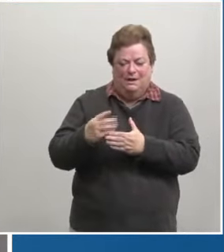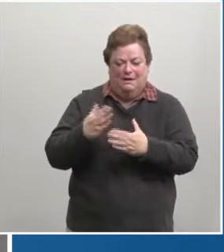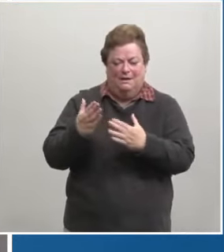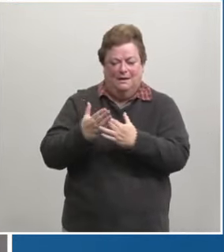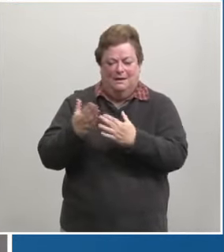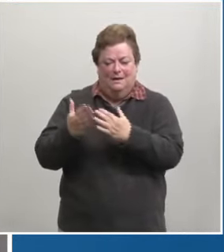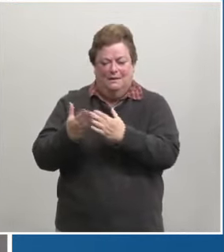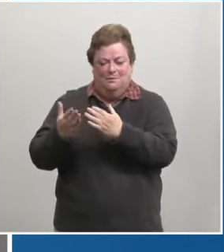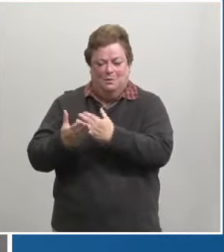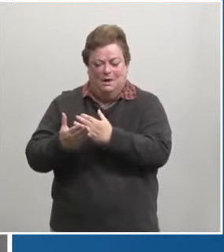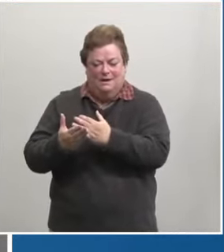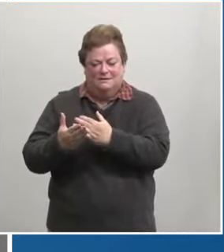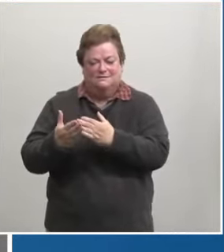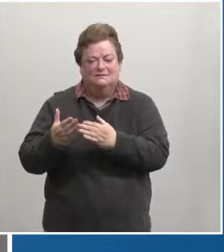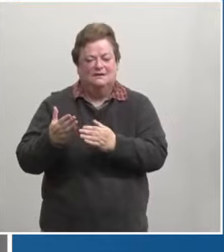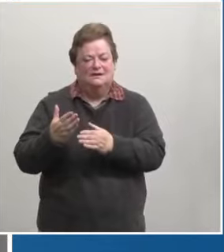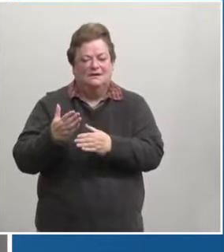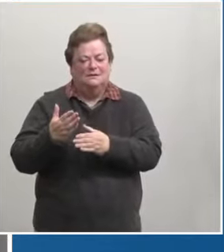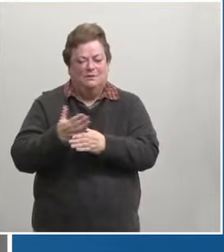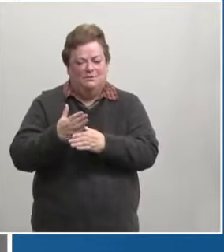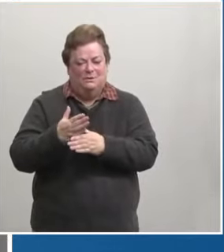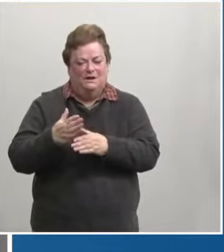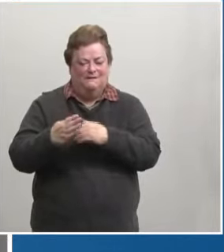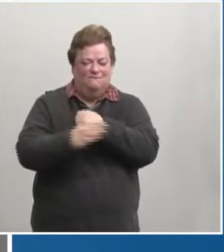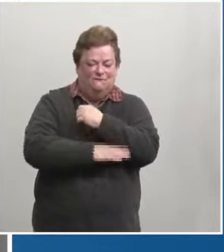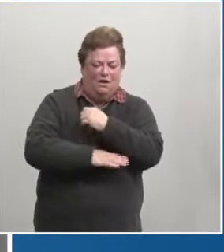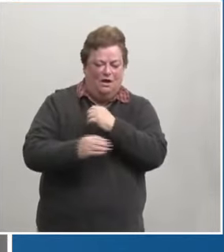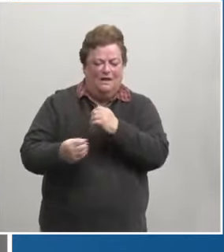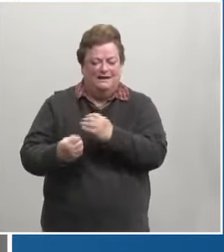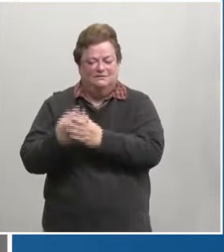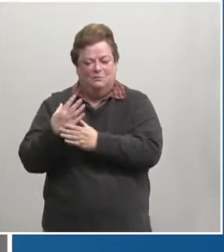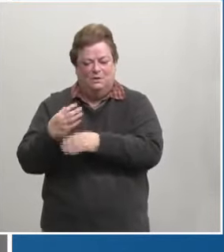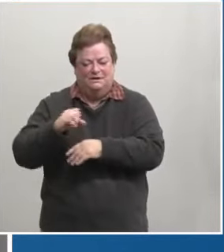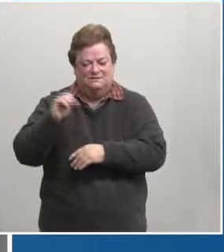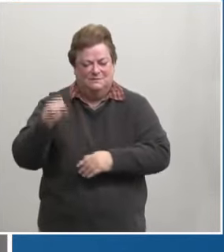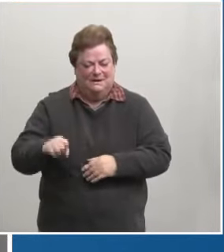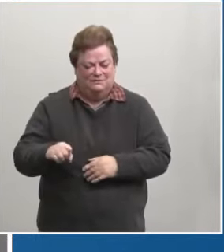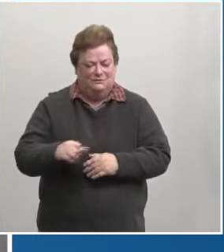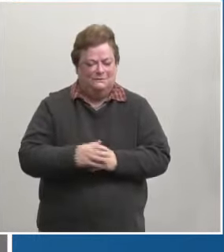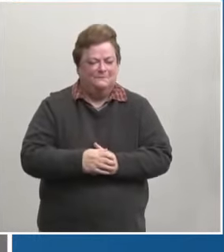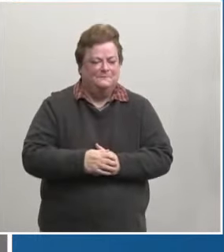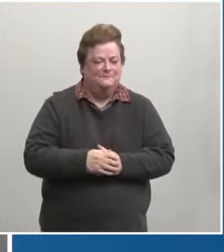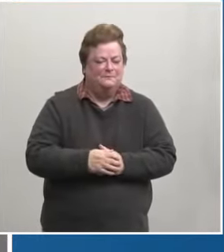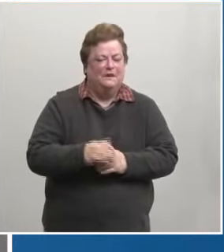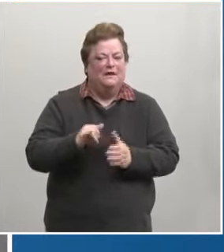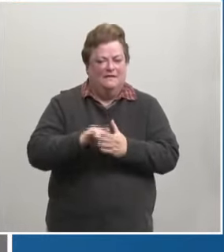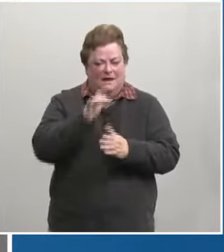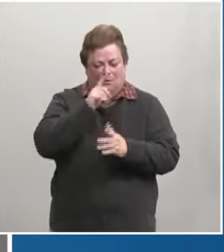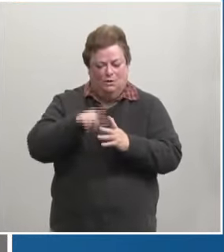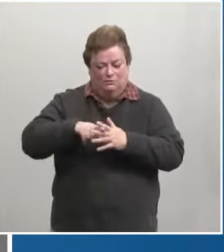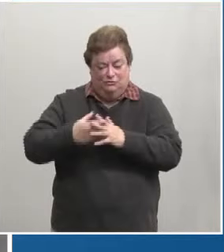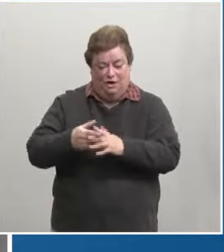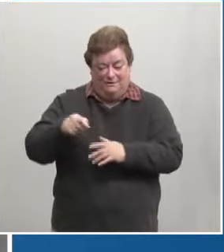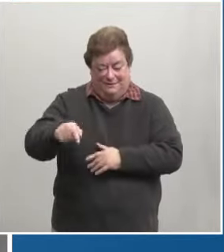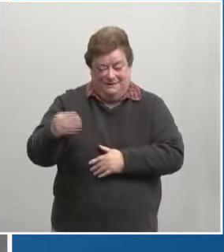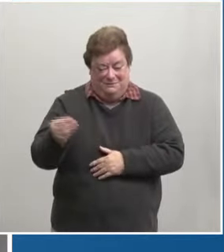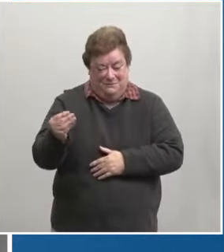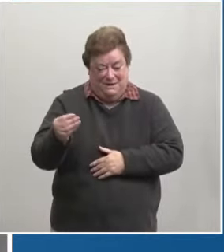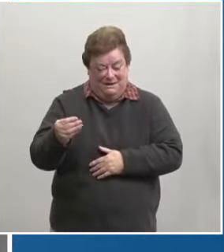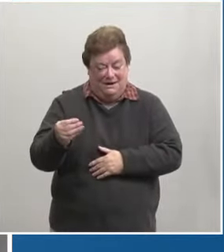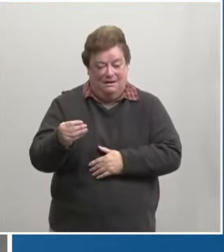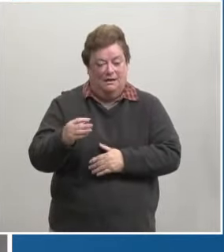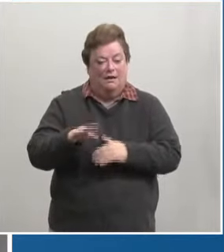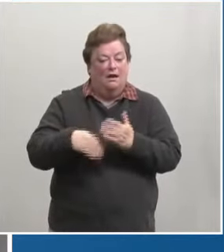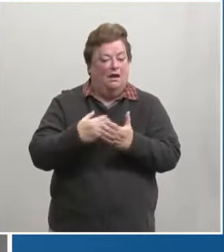fall semester and our spring semester that will convene this coming Monday on January the 25th. All